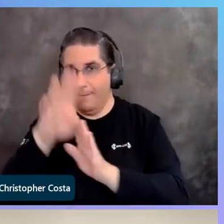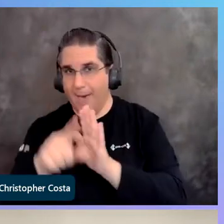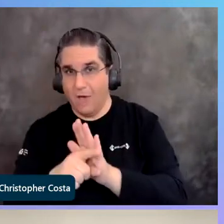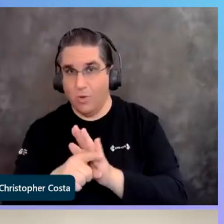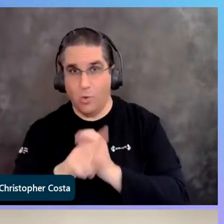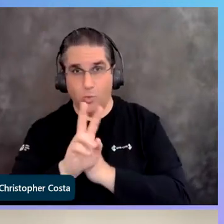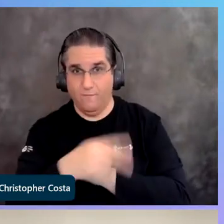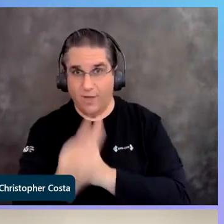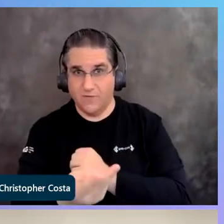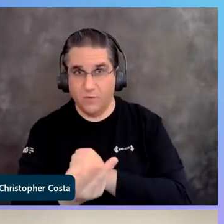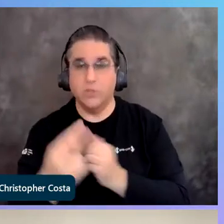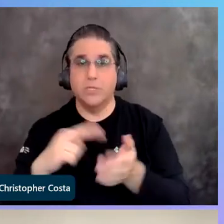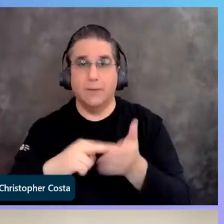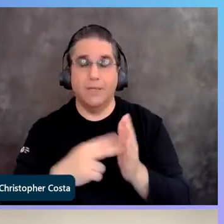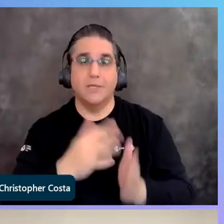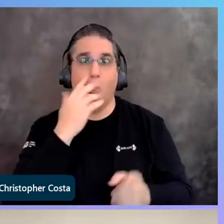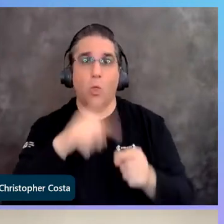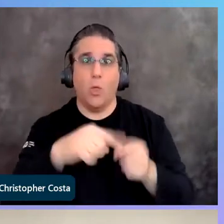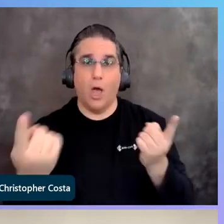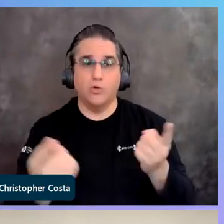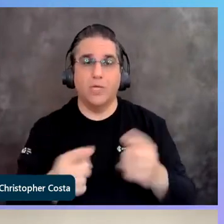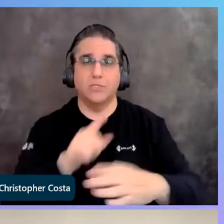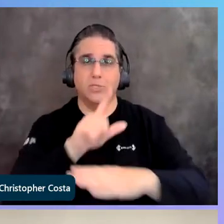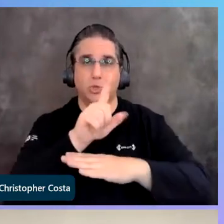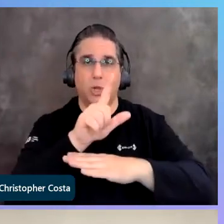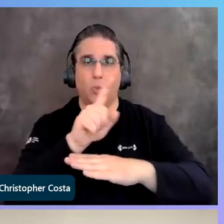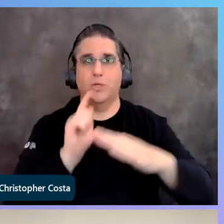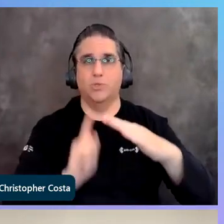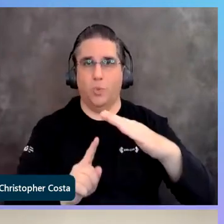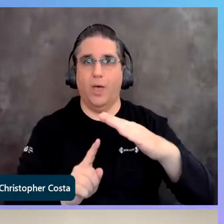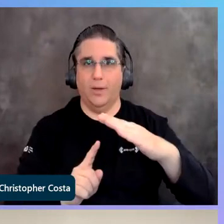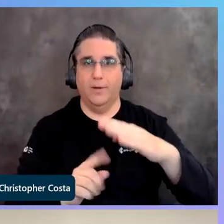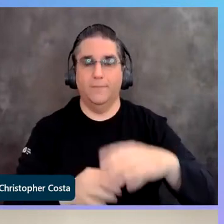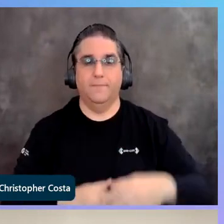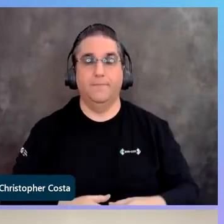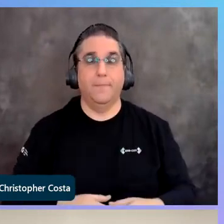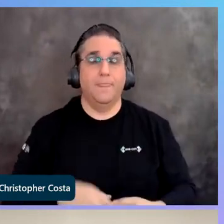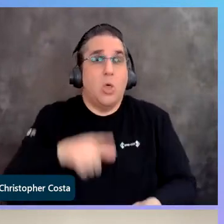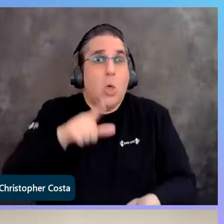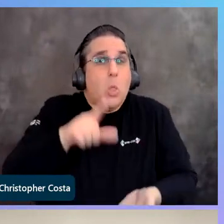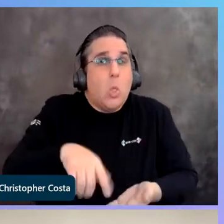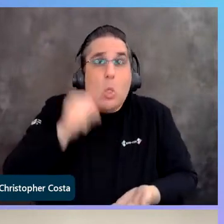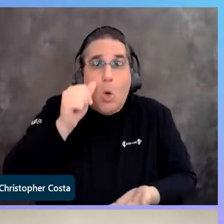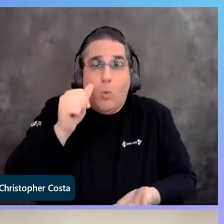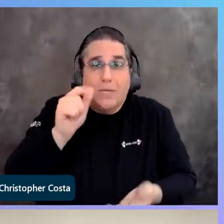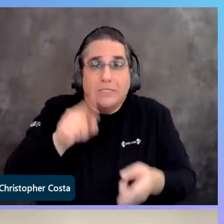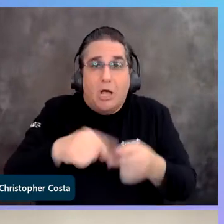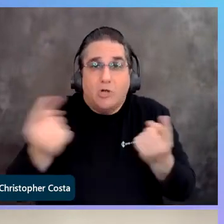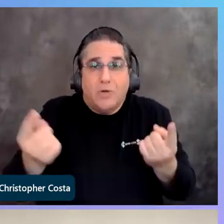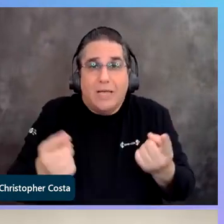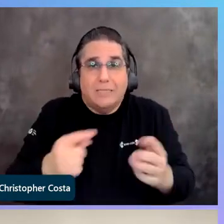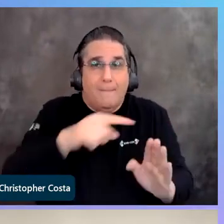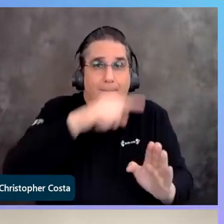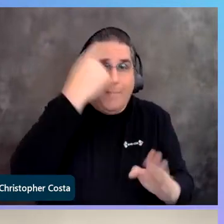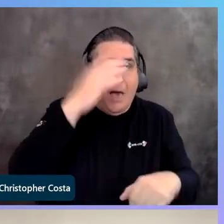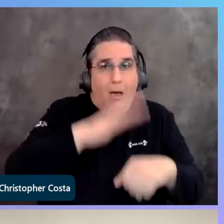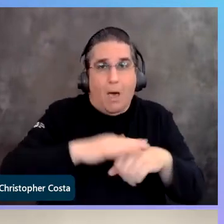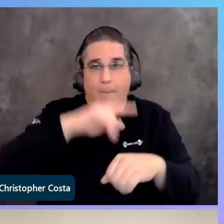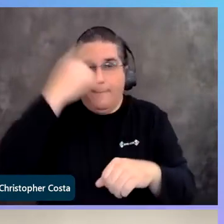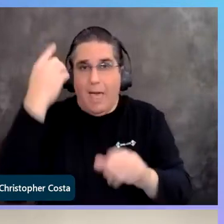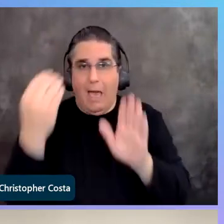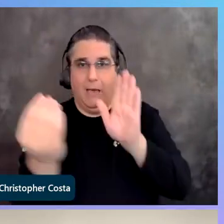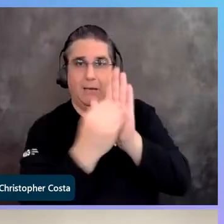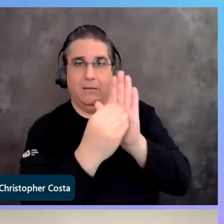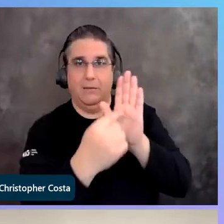color contrast of 21:1. Then at the lowest level, black text on a black background or really